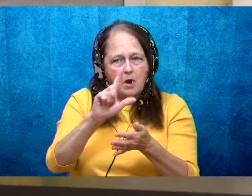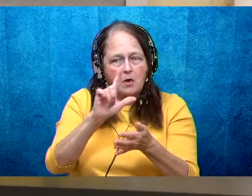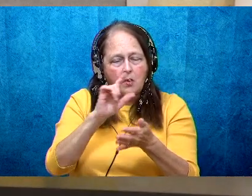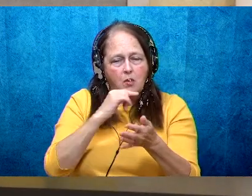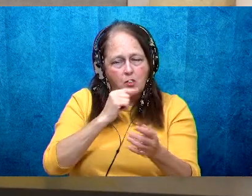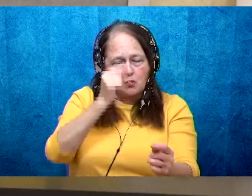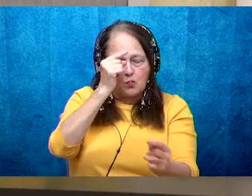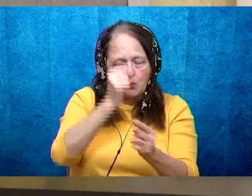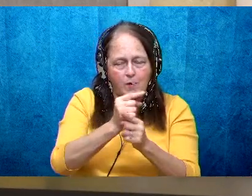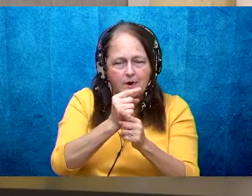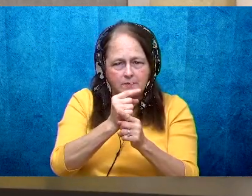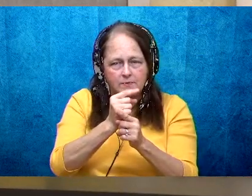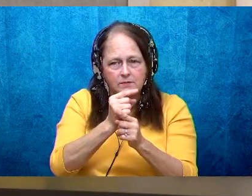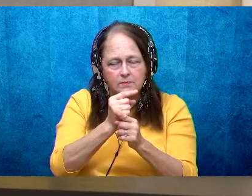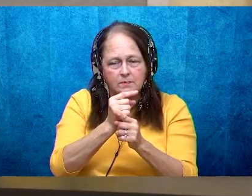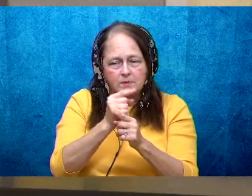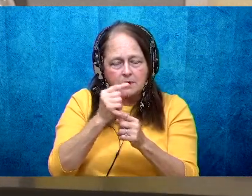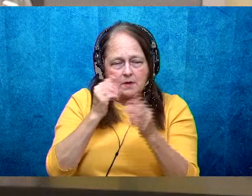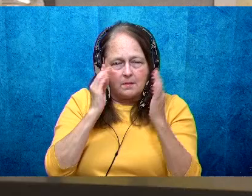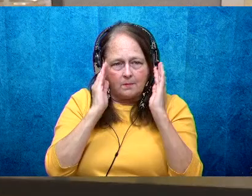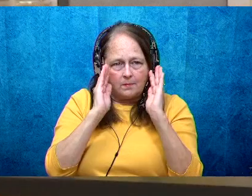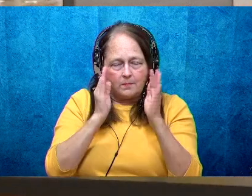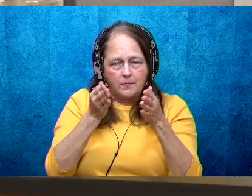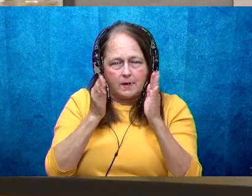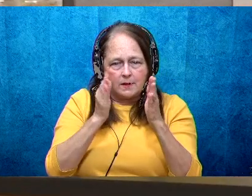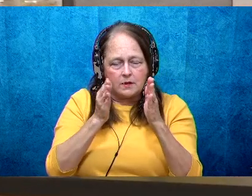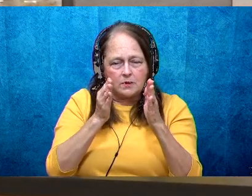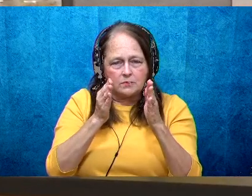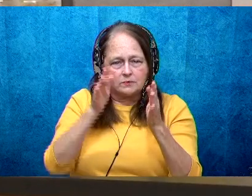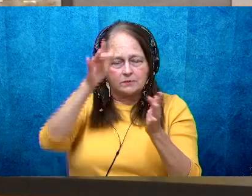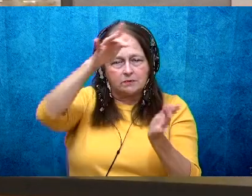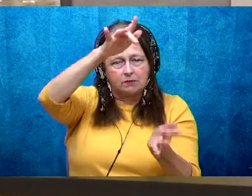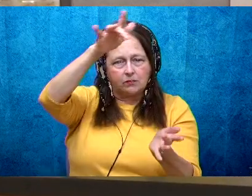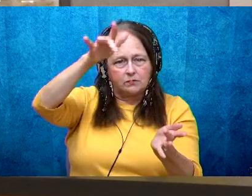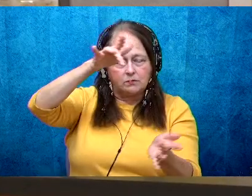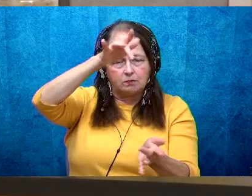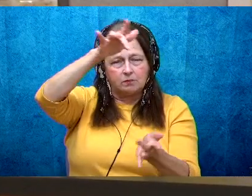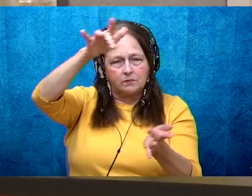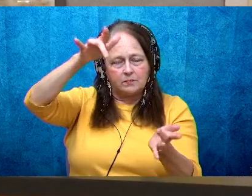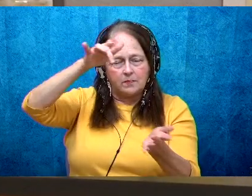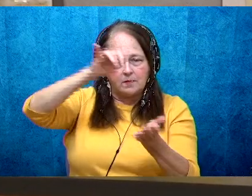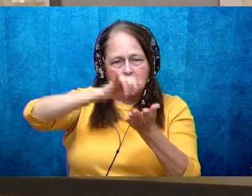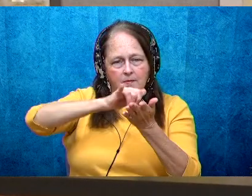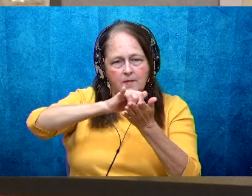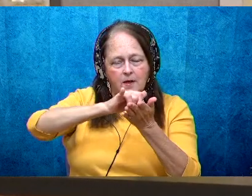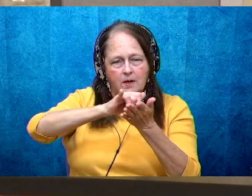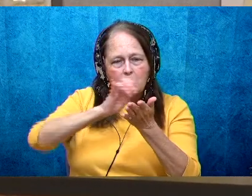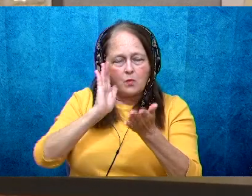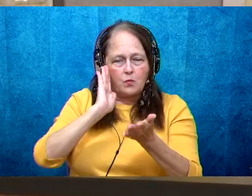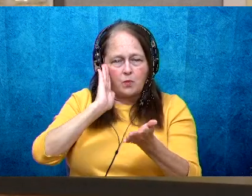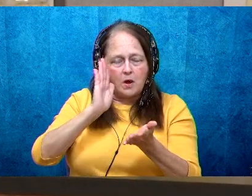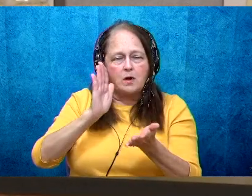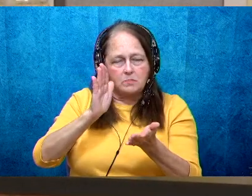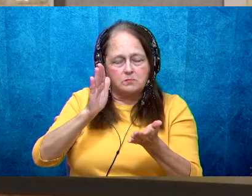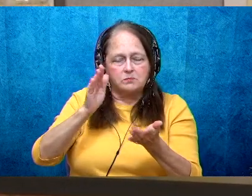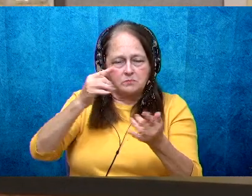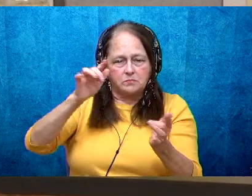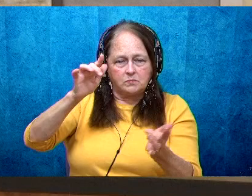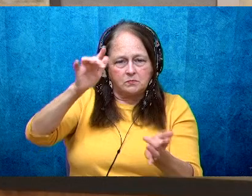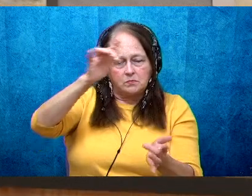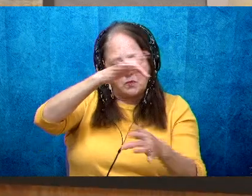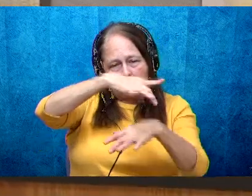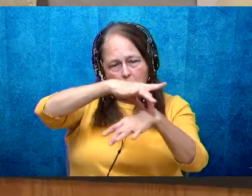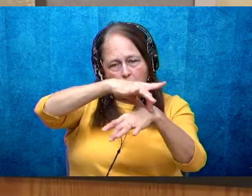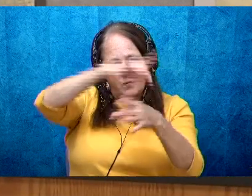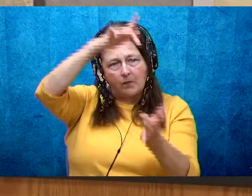correct. And the first thing we need to pay attention to is the tilt of the axis, because this is going to matter. So we